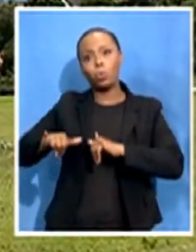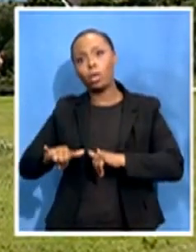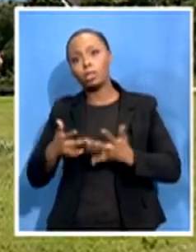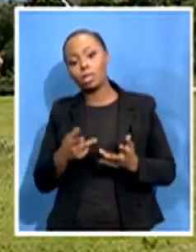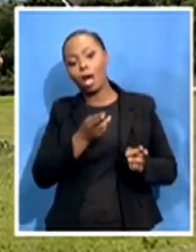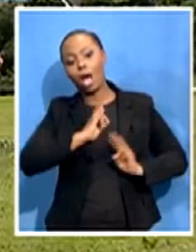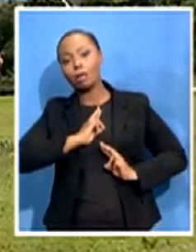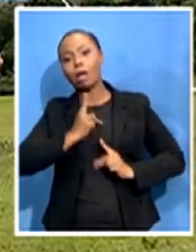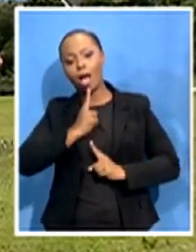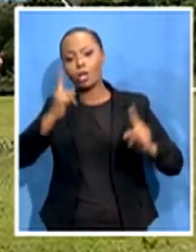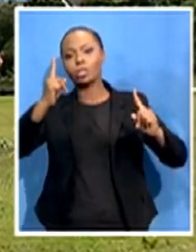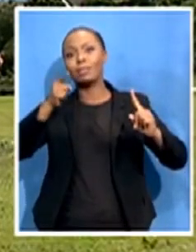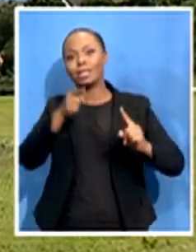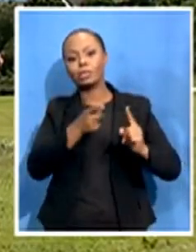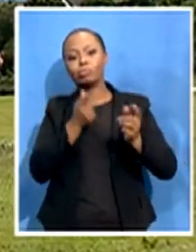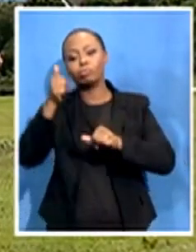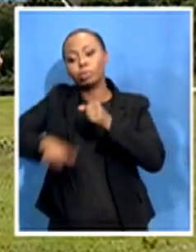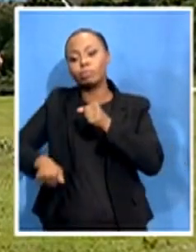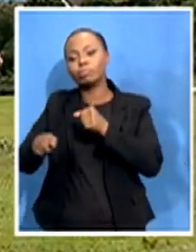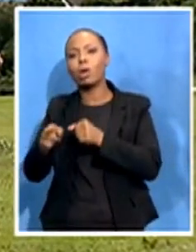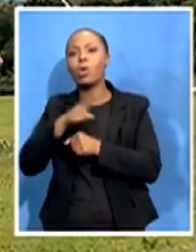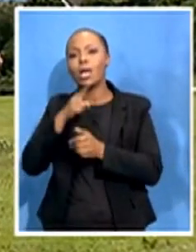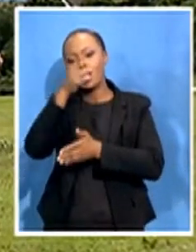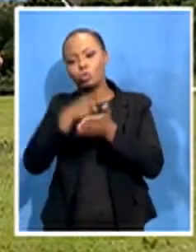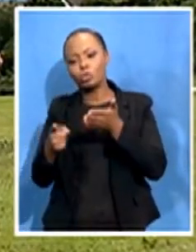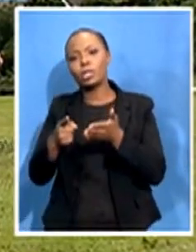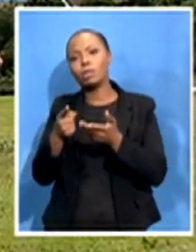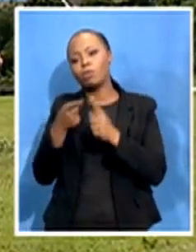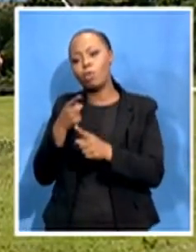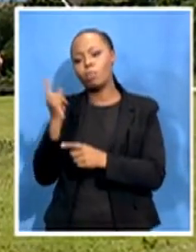expected to come next week from the Minister of Health, Dr. Zweli Mkhize. For now, let's go back to you in studio.